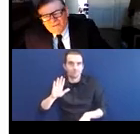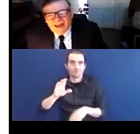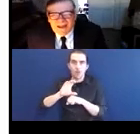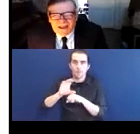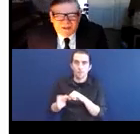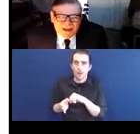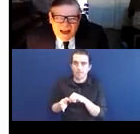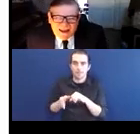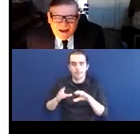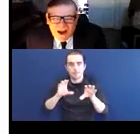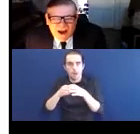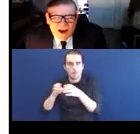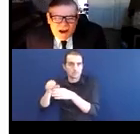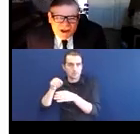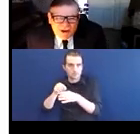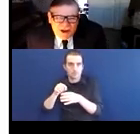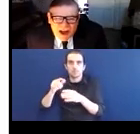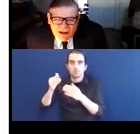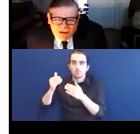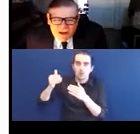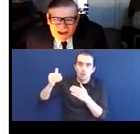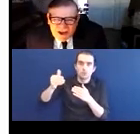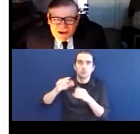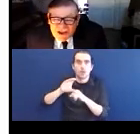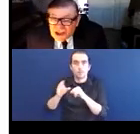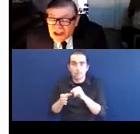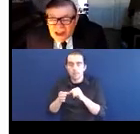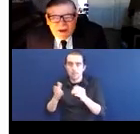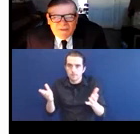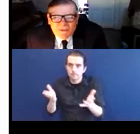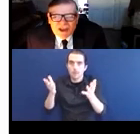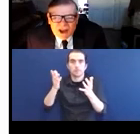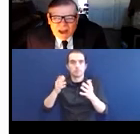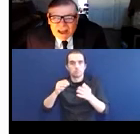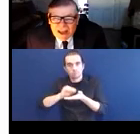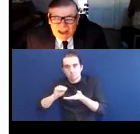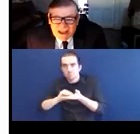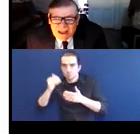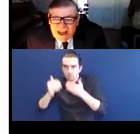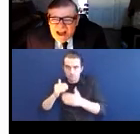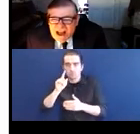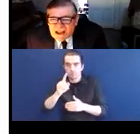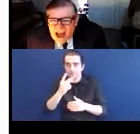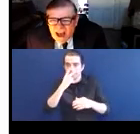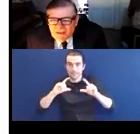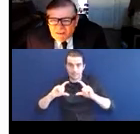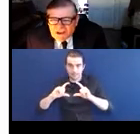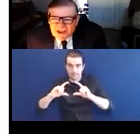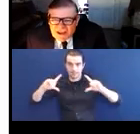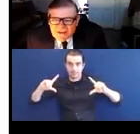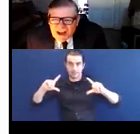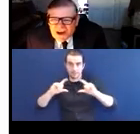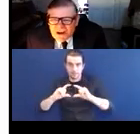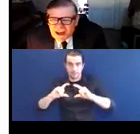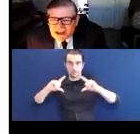internal mechanisms to that are social and cultural exclusion and stigma, which certainly exists, denial of